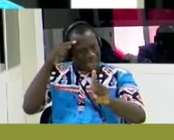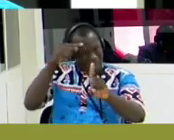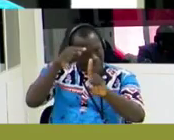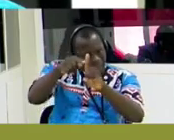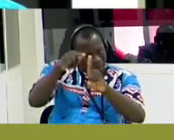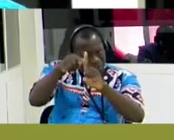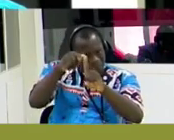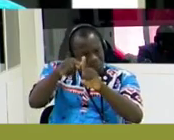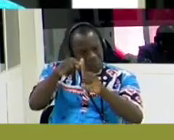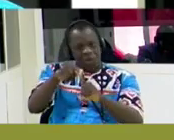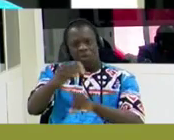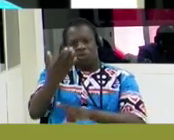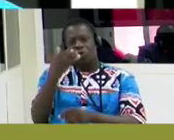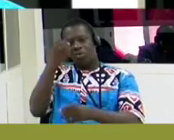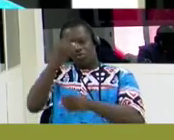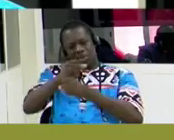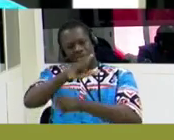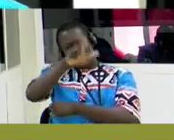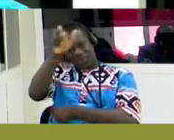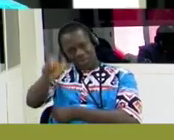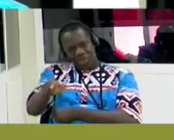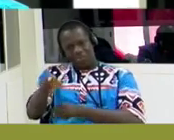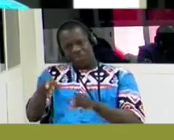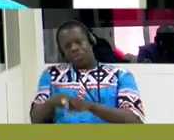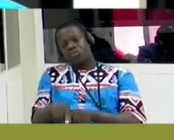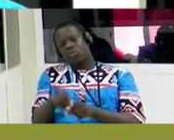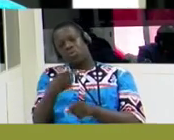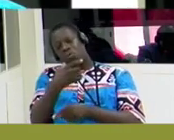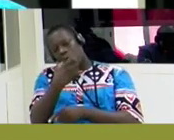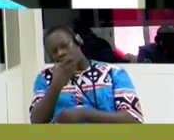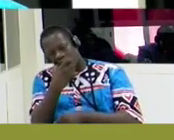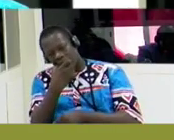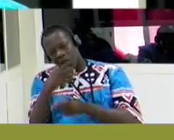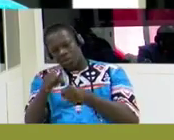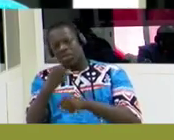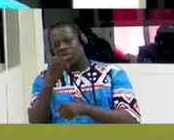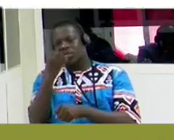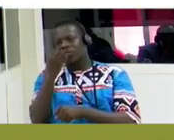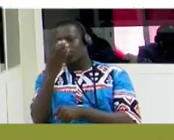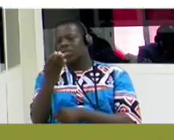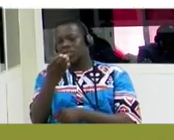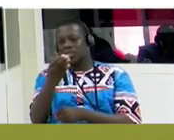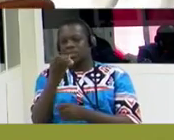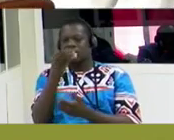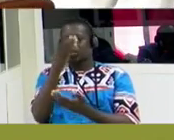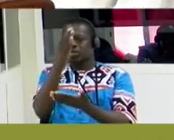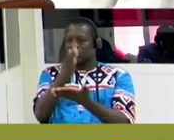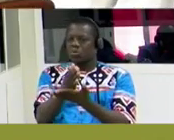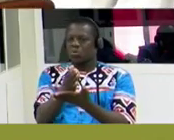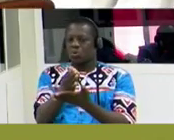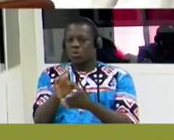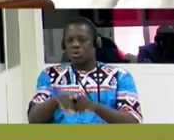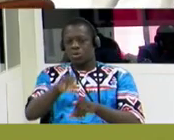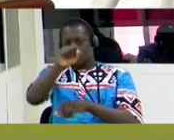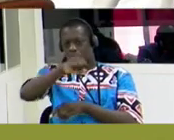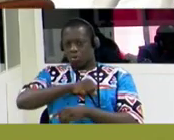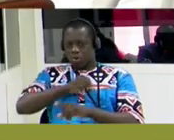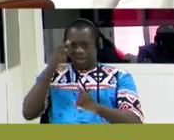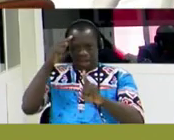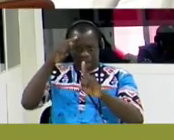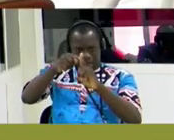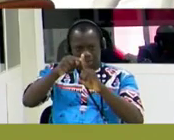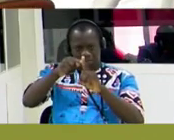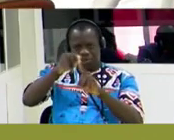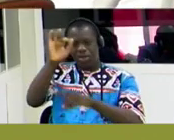person down by use of pain such that the person would confess. Yes, sir. And that is what was your purpose? That was